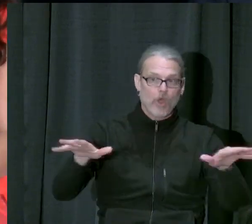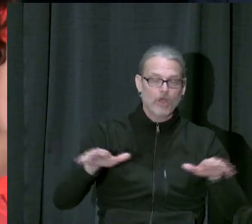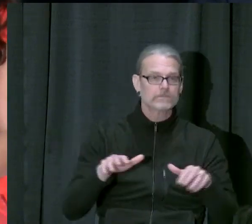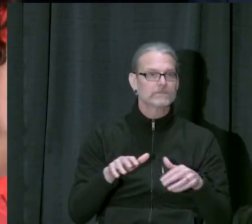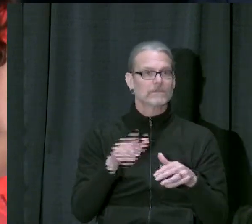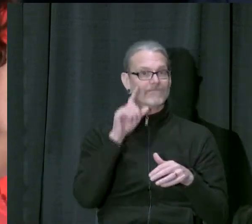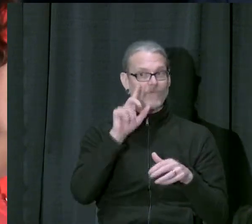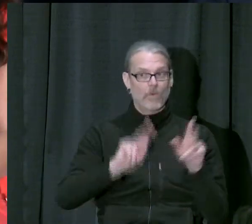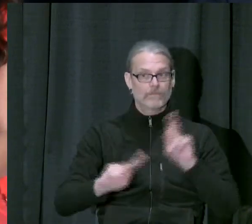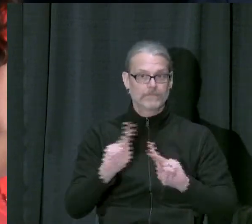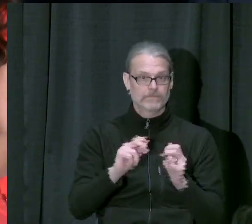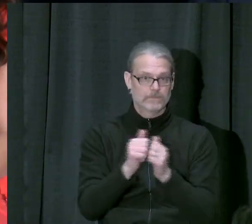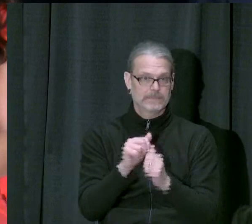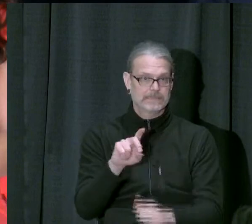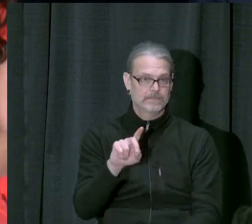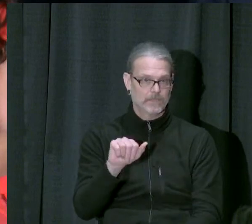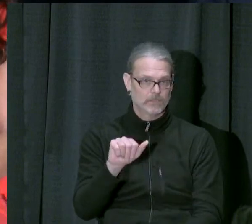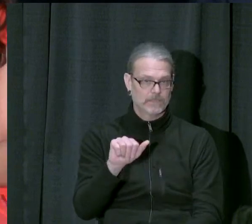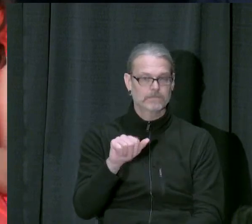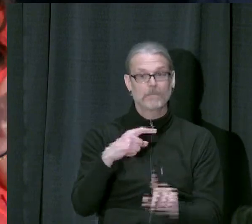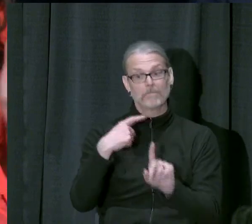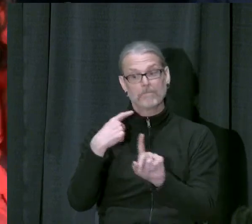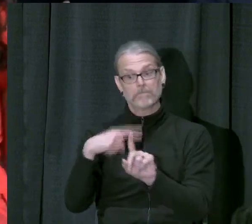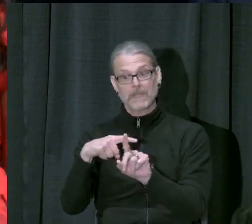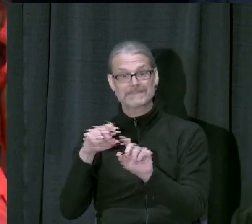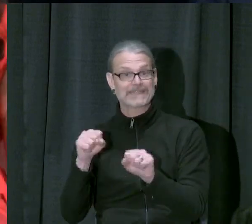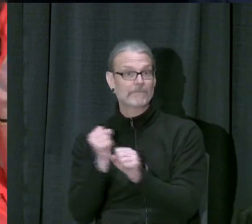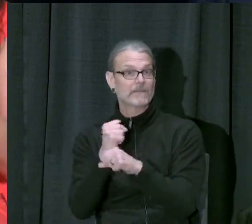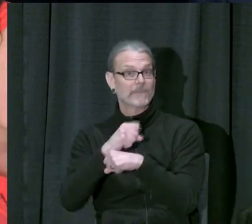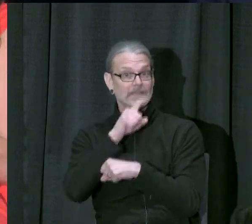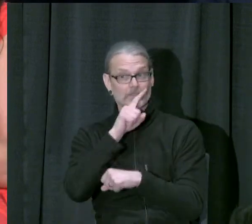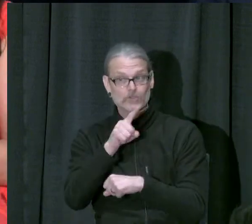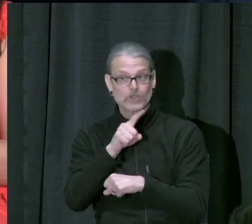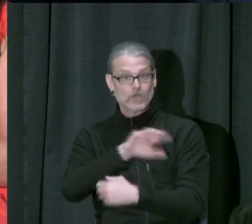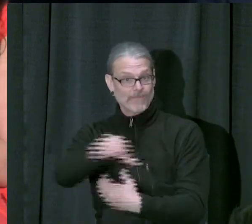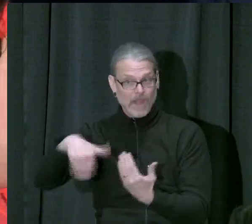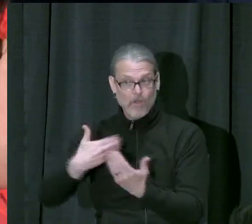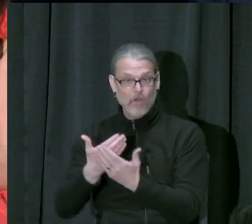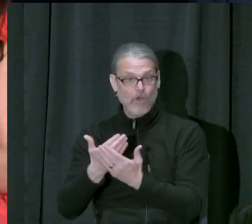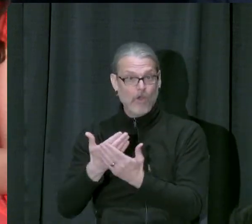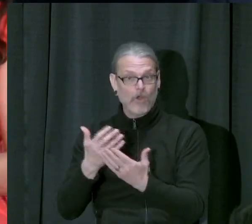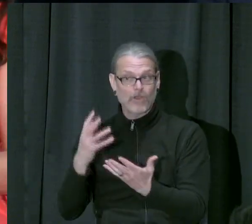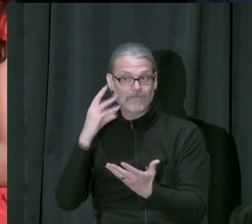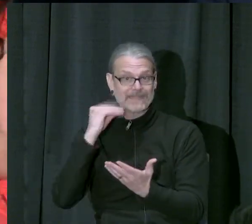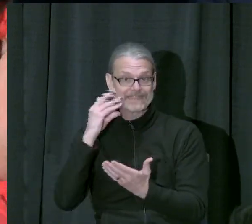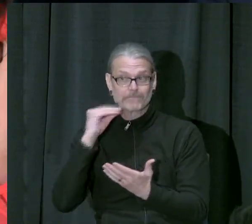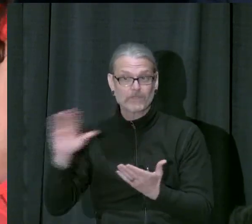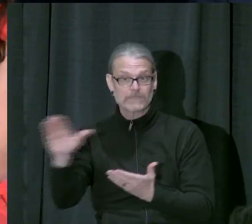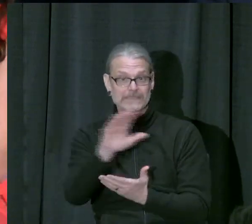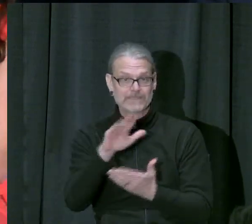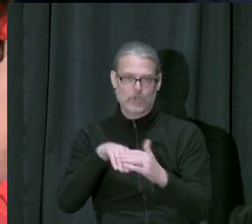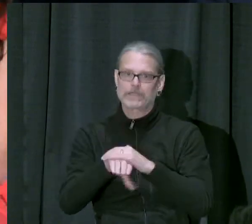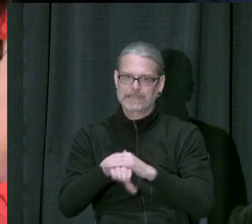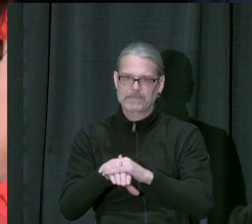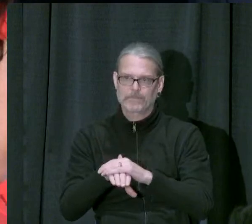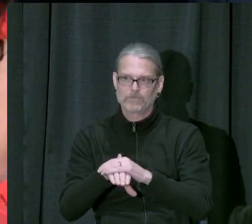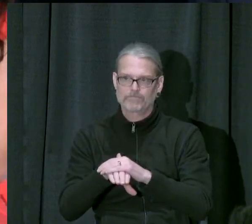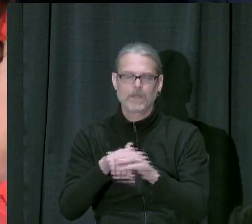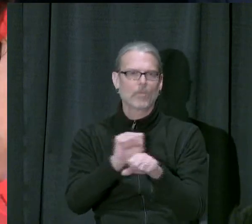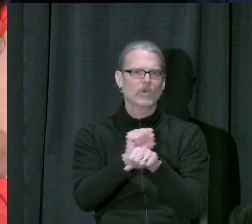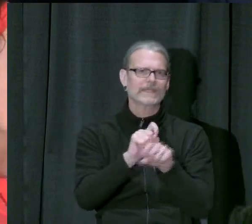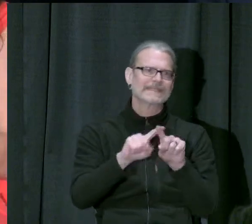with disabilities, but it can also be ensuring that all of the Alexa experiences are themselves accessible. So working with